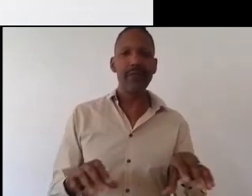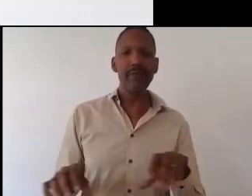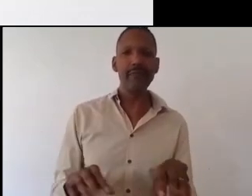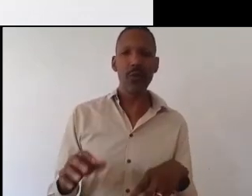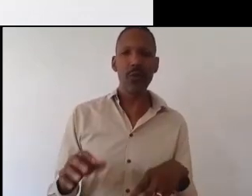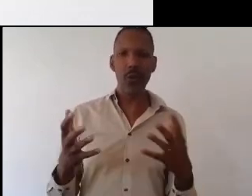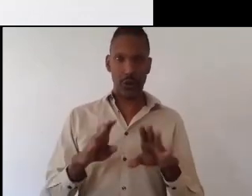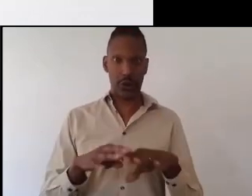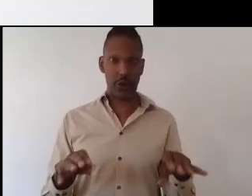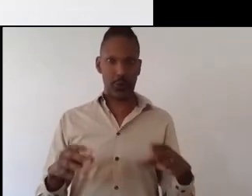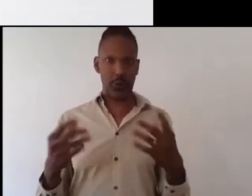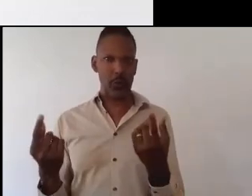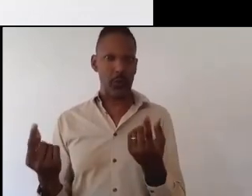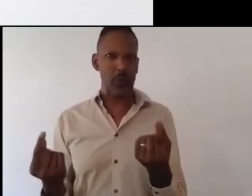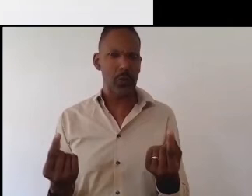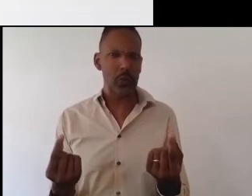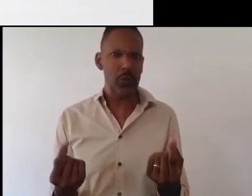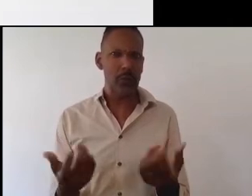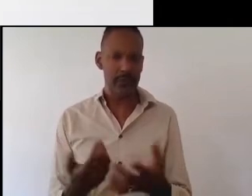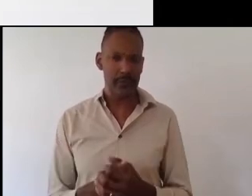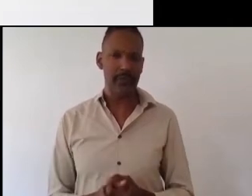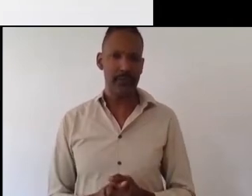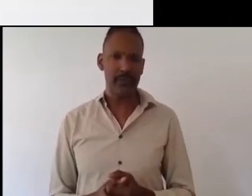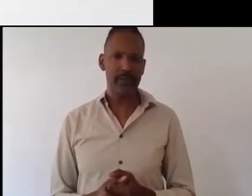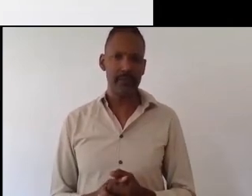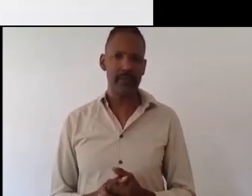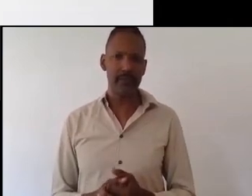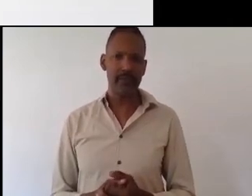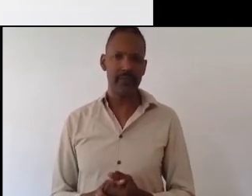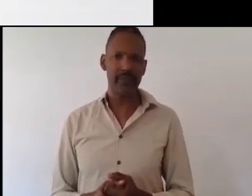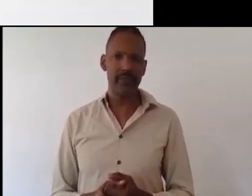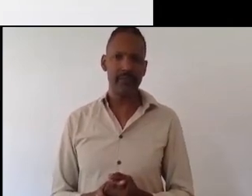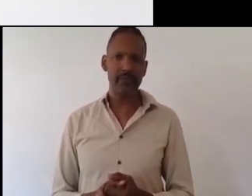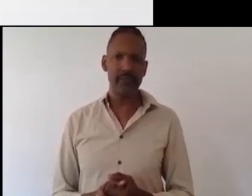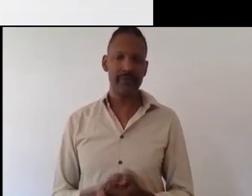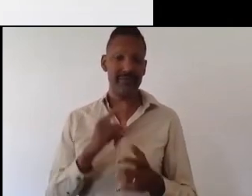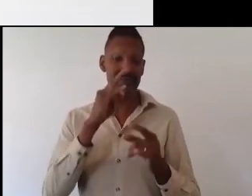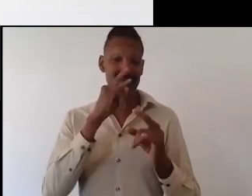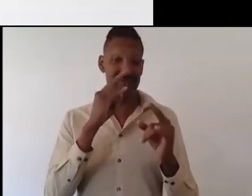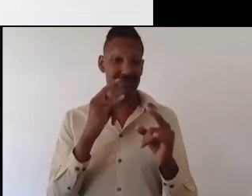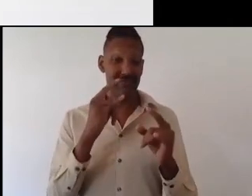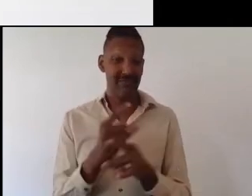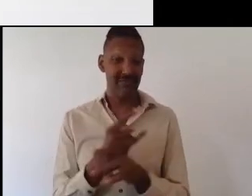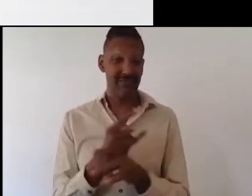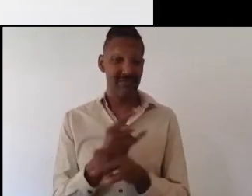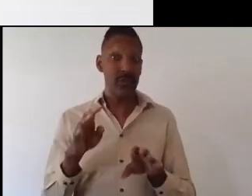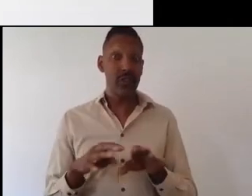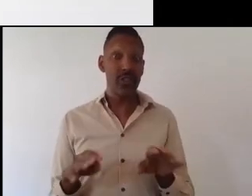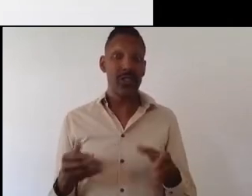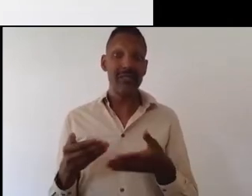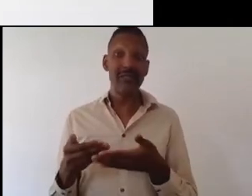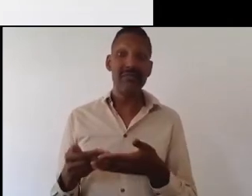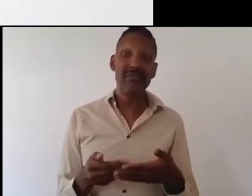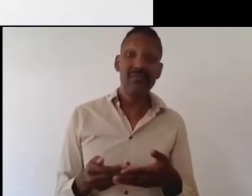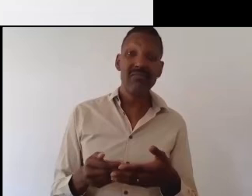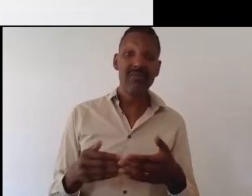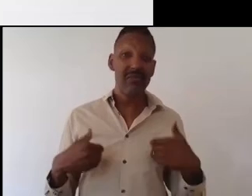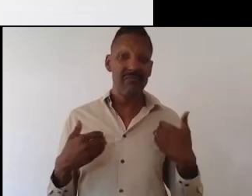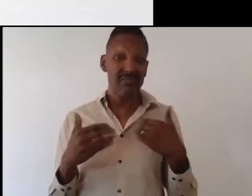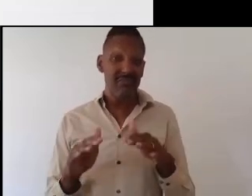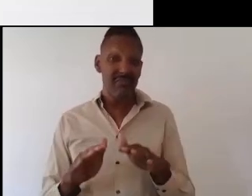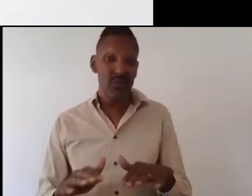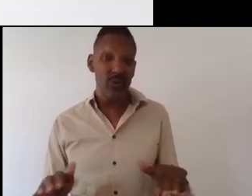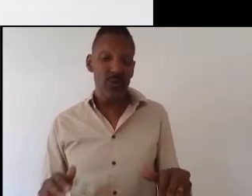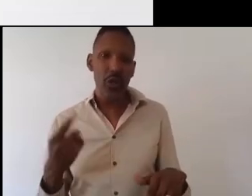part of the K-12 system, but if you look at them closely, these are things that infant, toddlers, and children, preschool children, are quite capable of